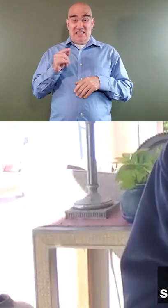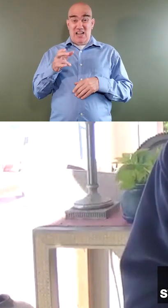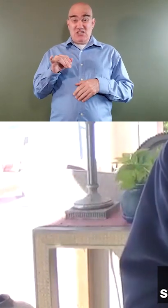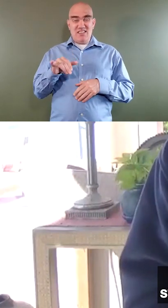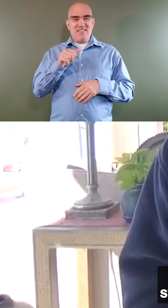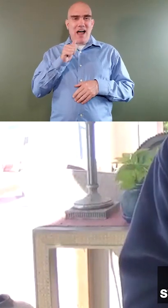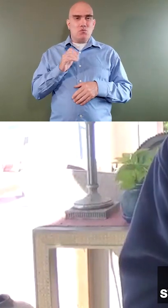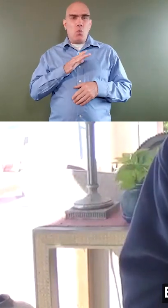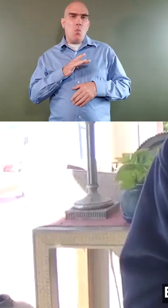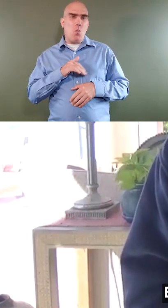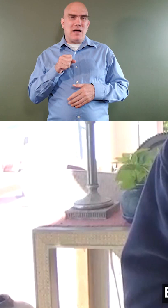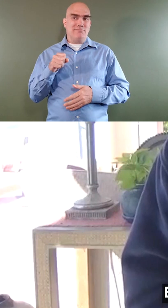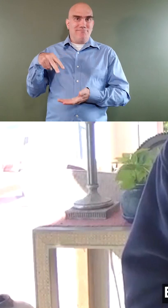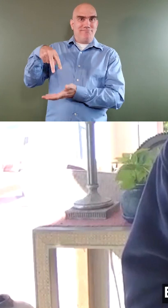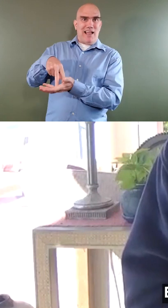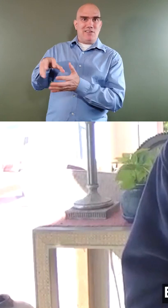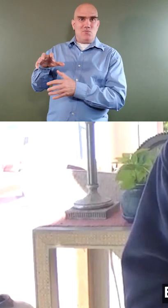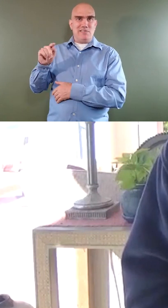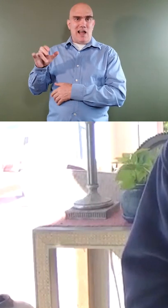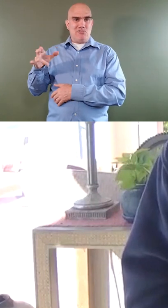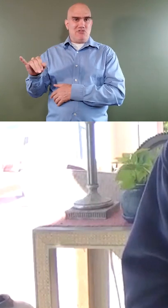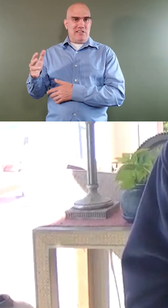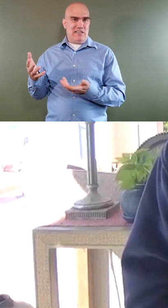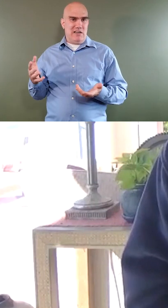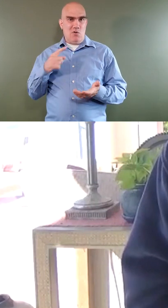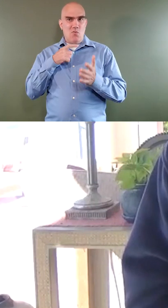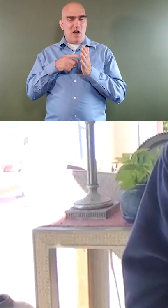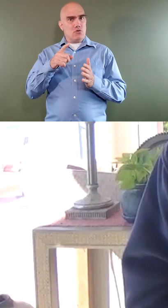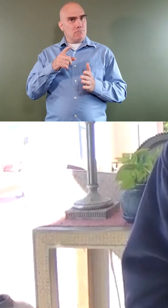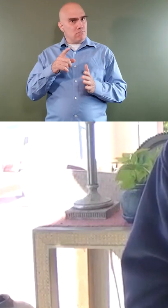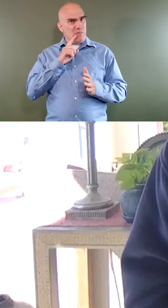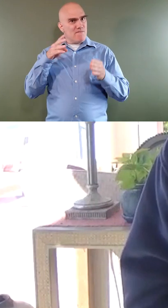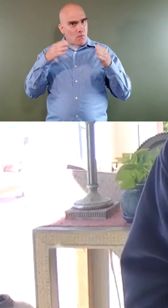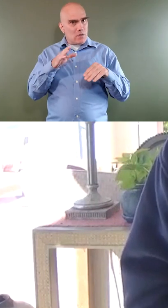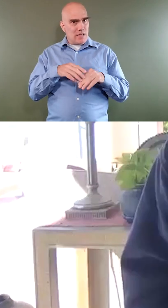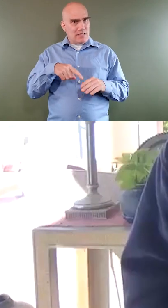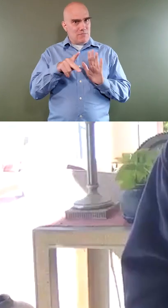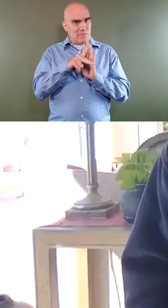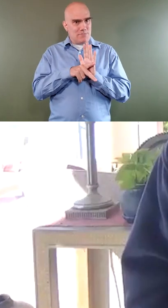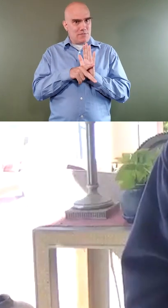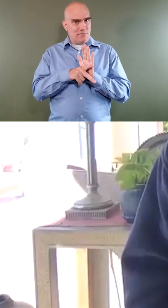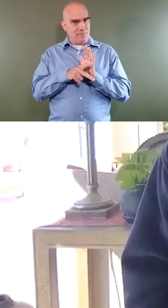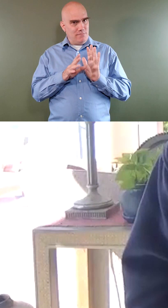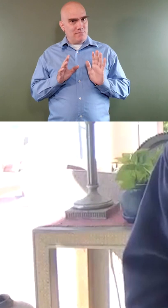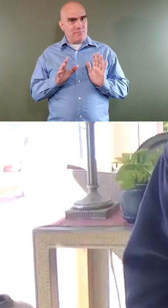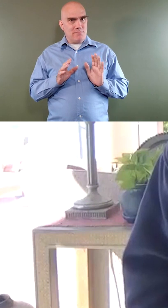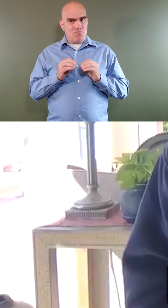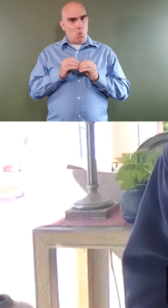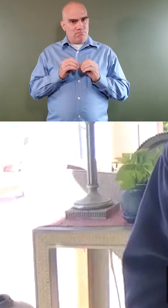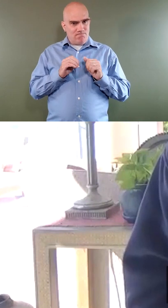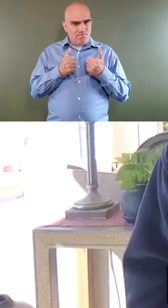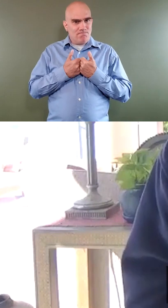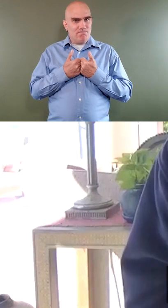Chi. But when you're sitting down, it requires you to really focus on those